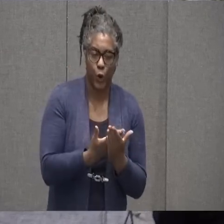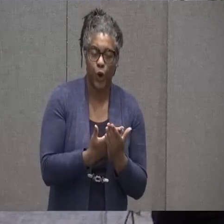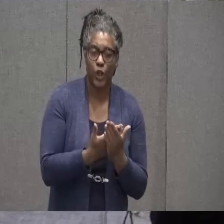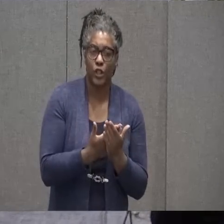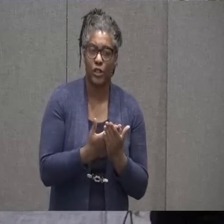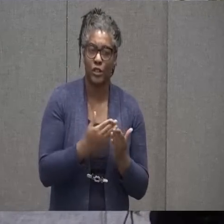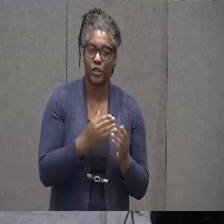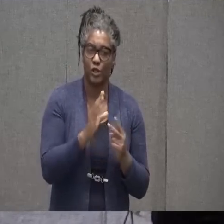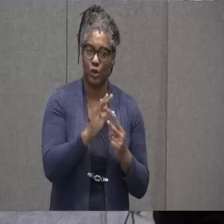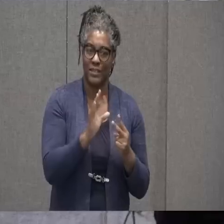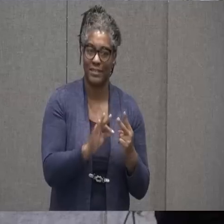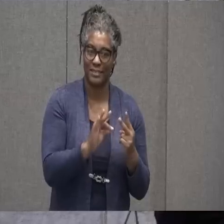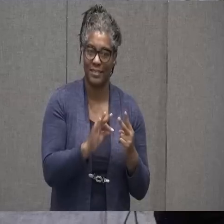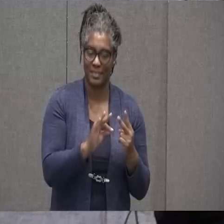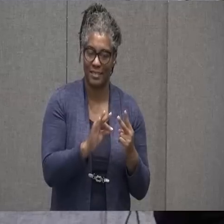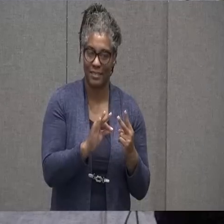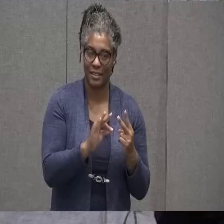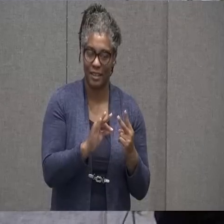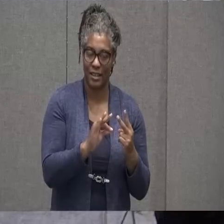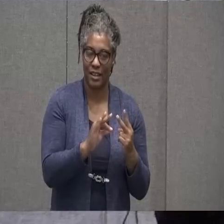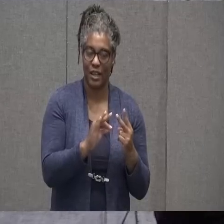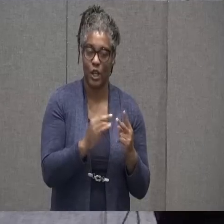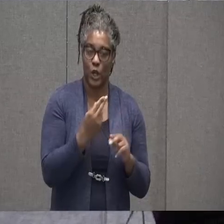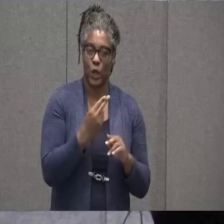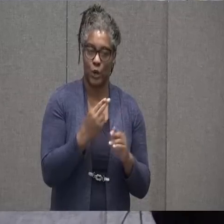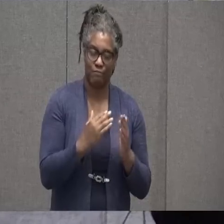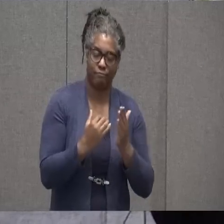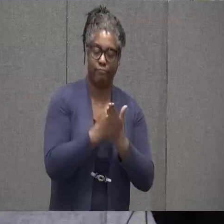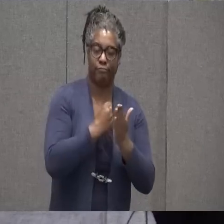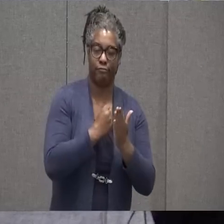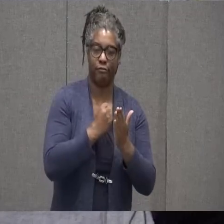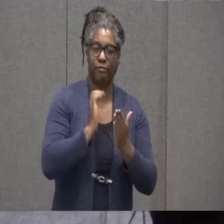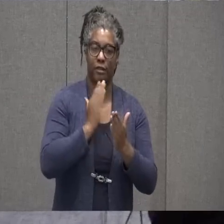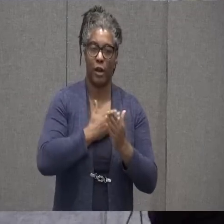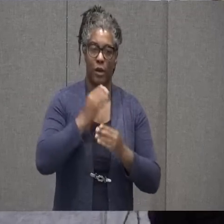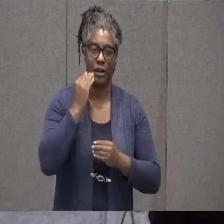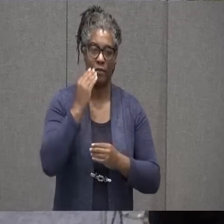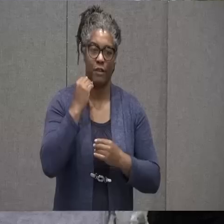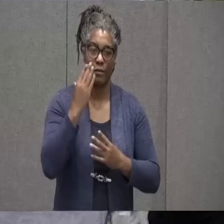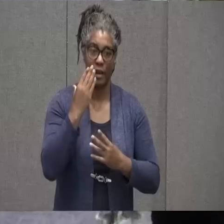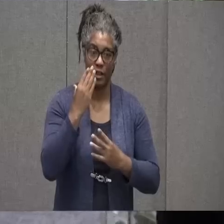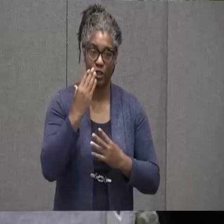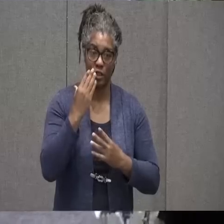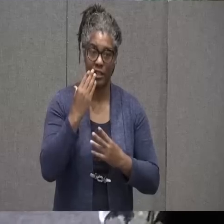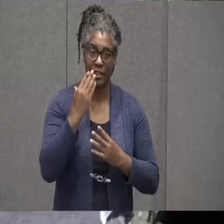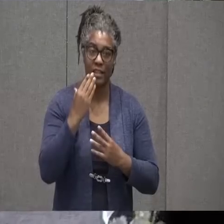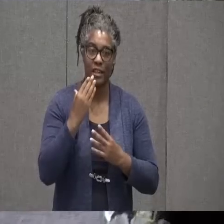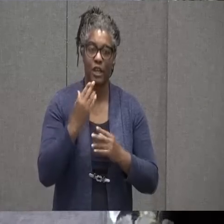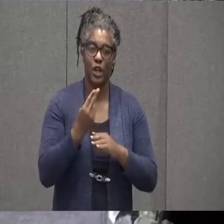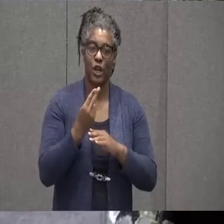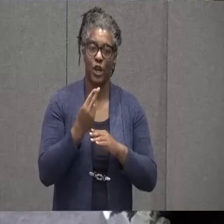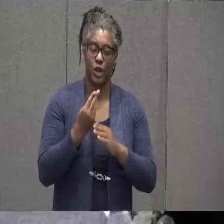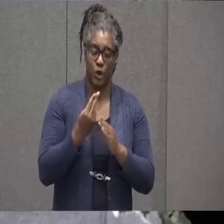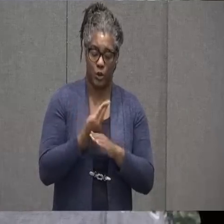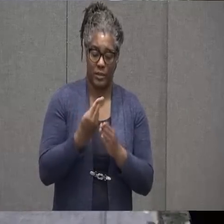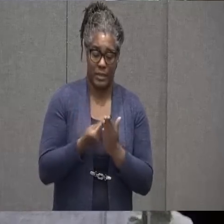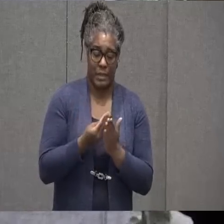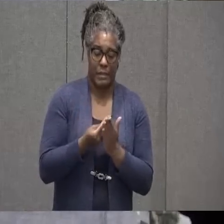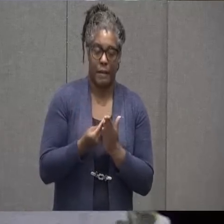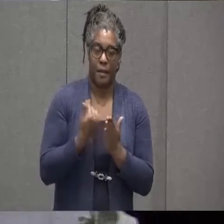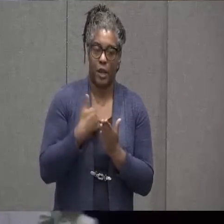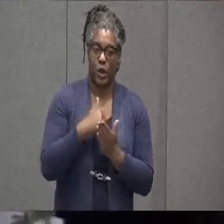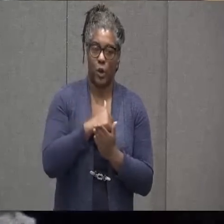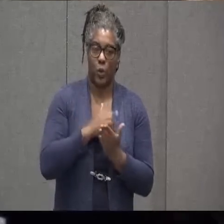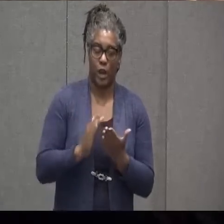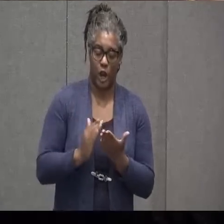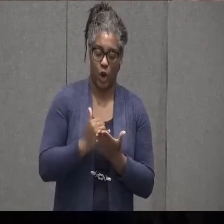that income or that earned money that we get from doing different tasks. So our book says, this is the